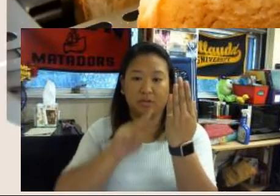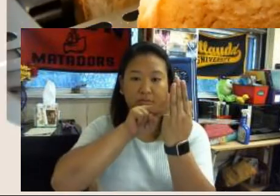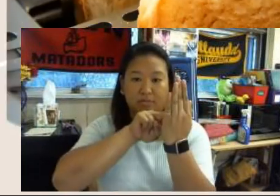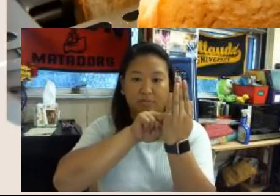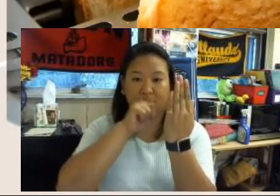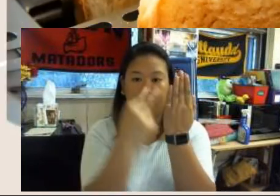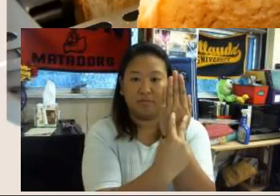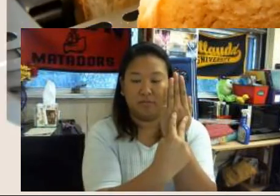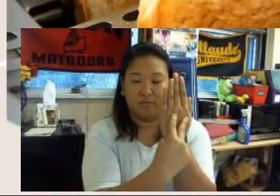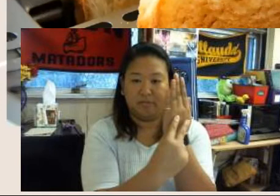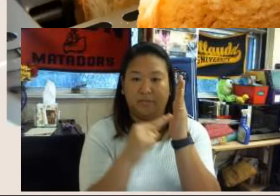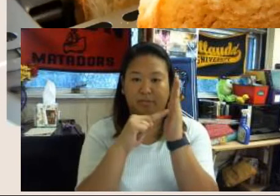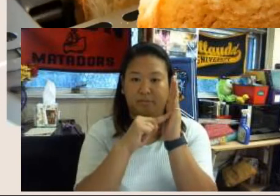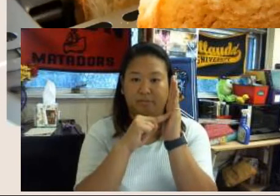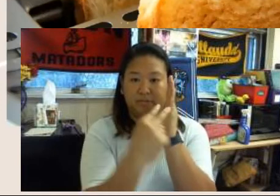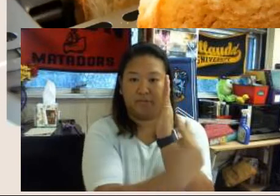Toast.